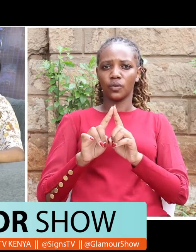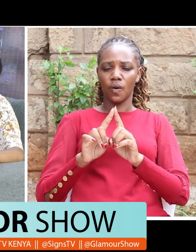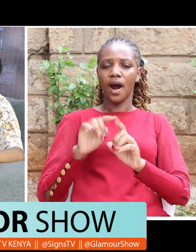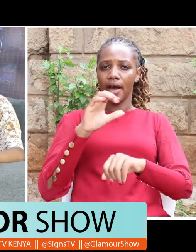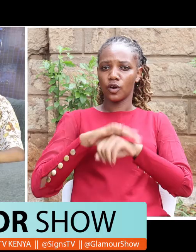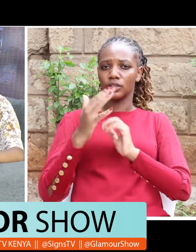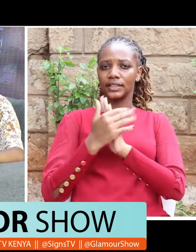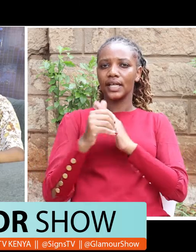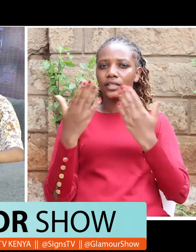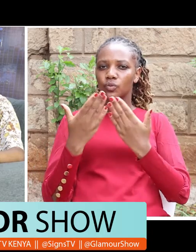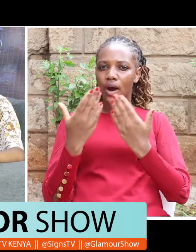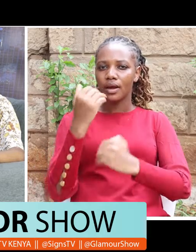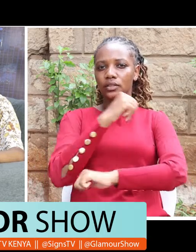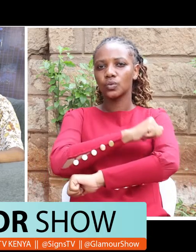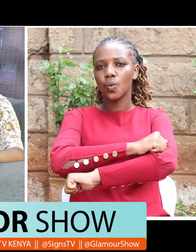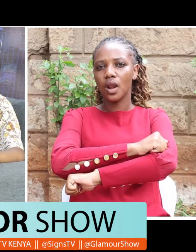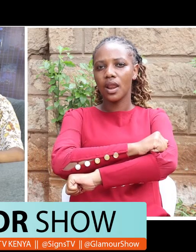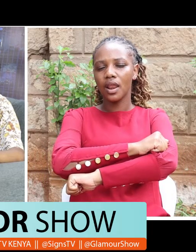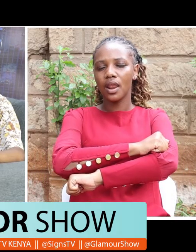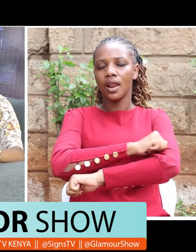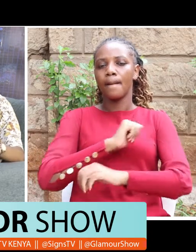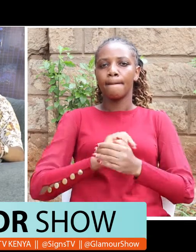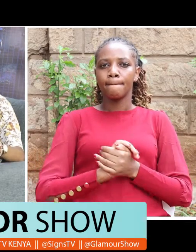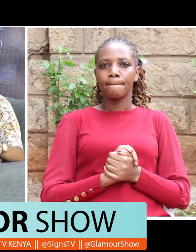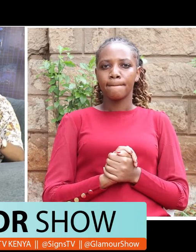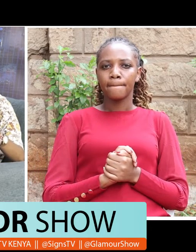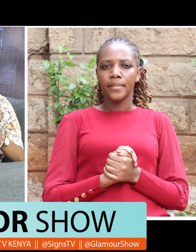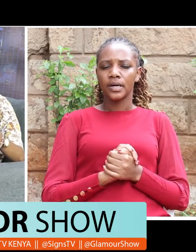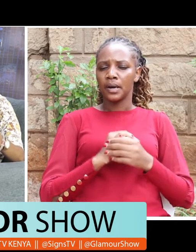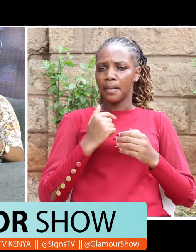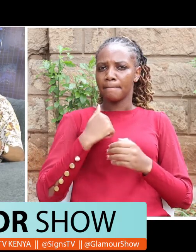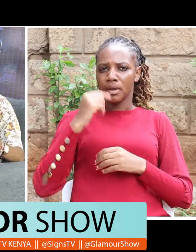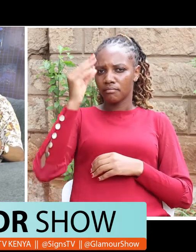added my skills in school also. Yes, I've studied